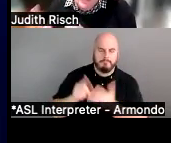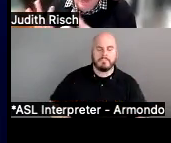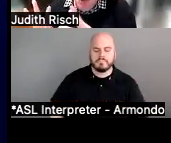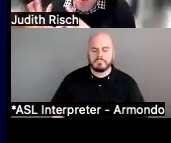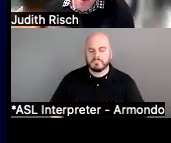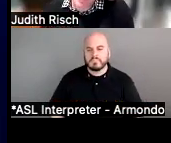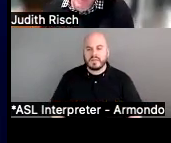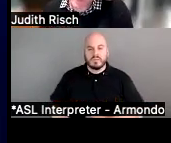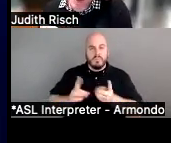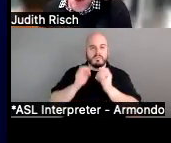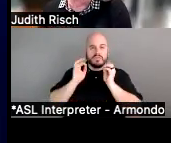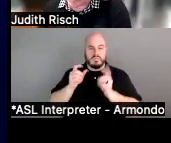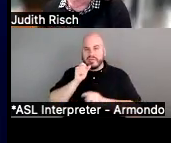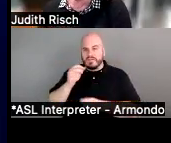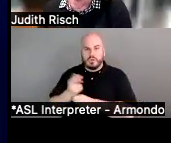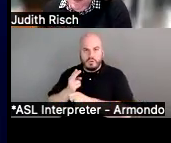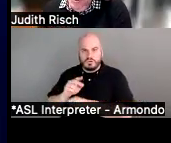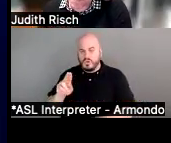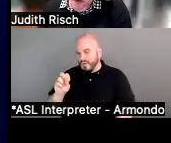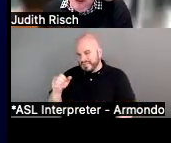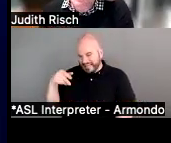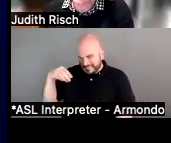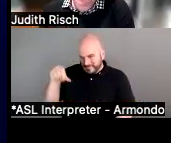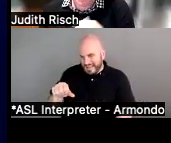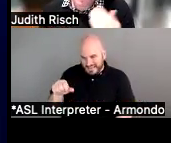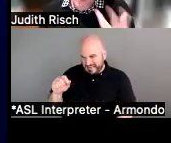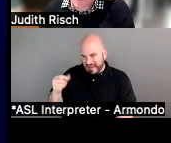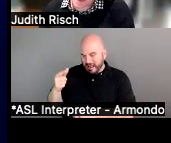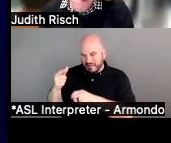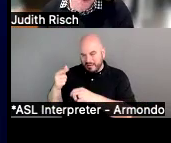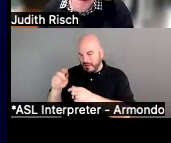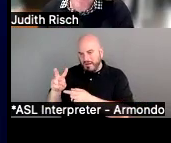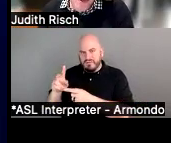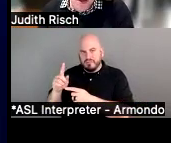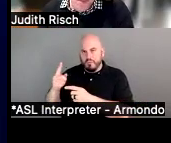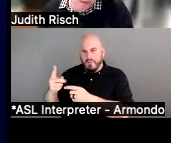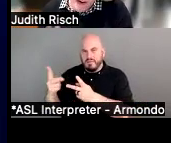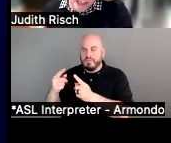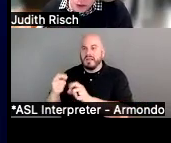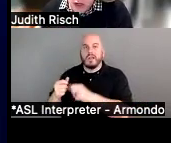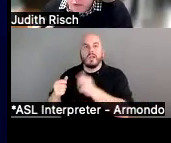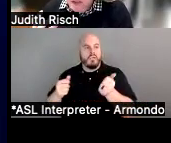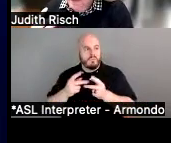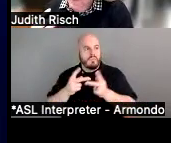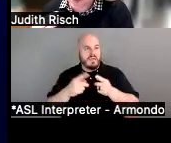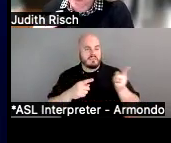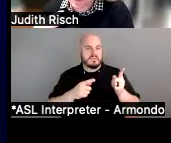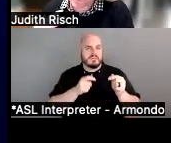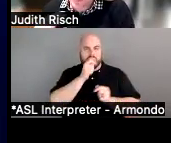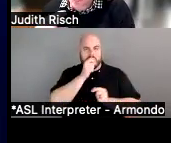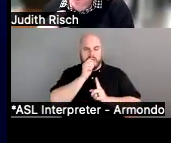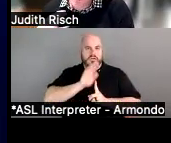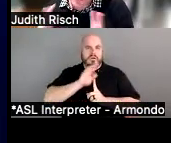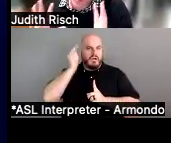we did not use USA spending as our only source of information for grants. We had another program that's a proprietary government only one, I